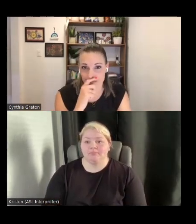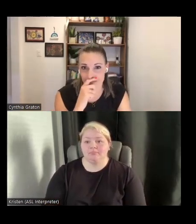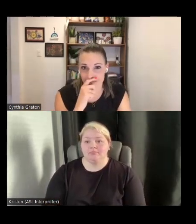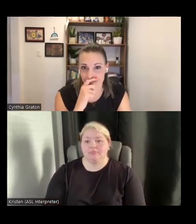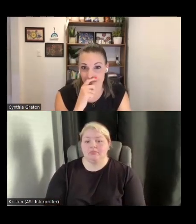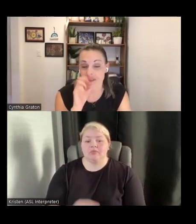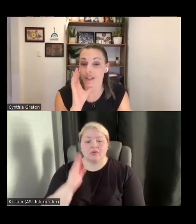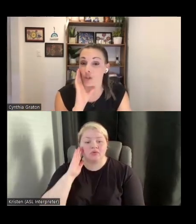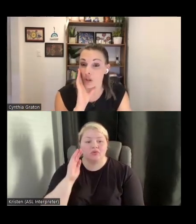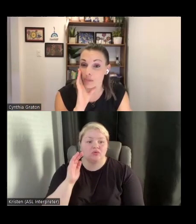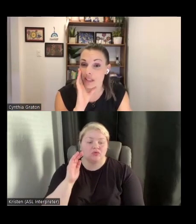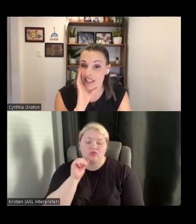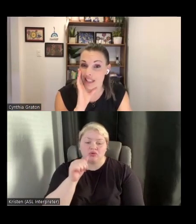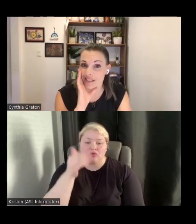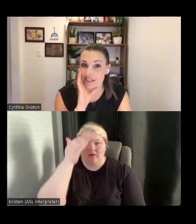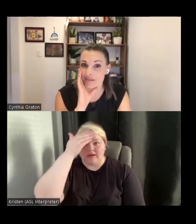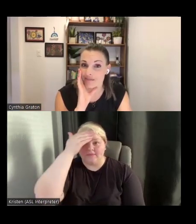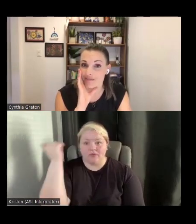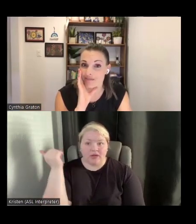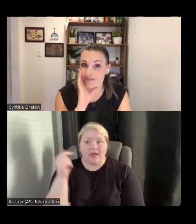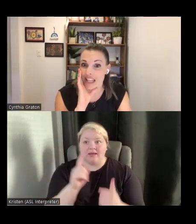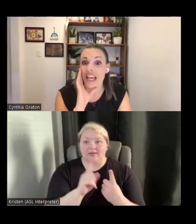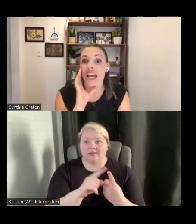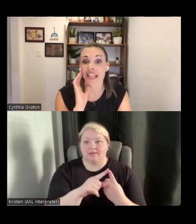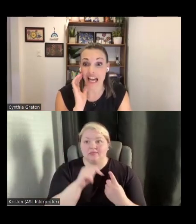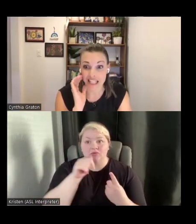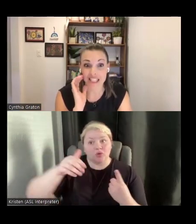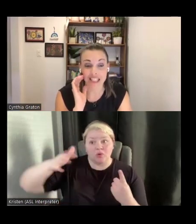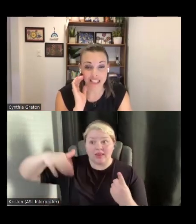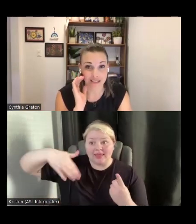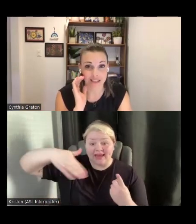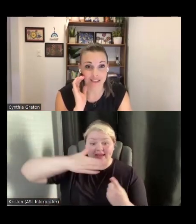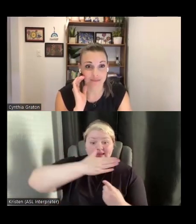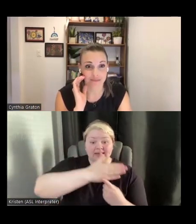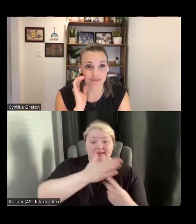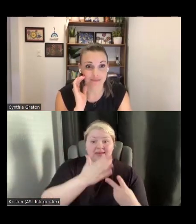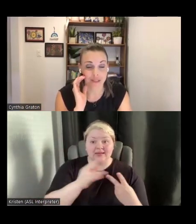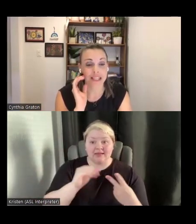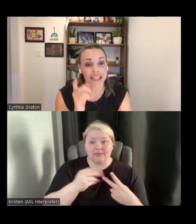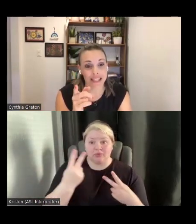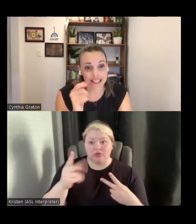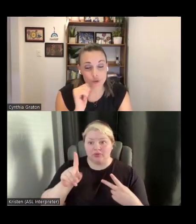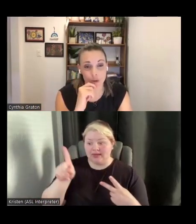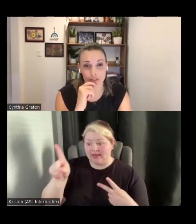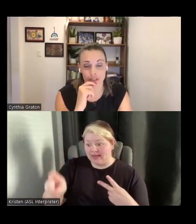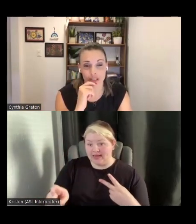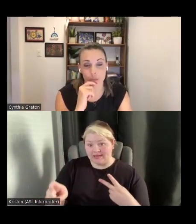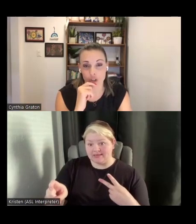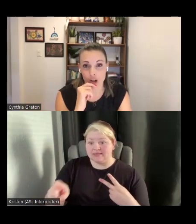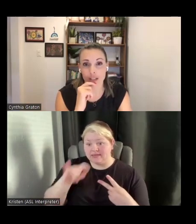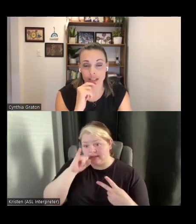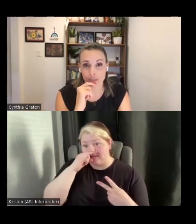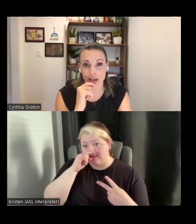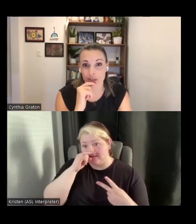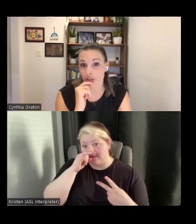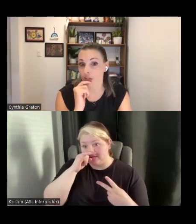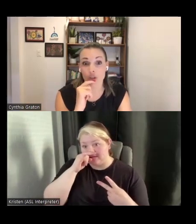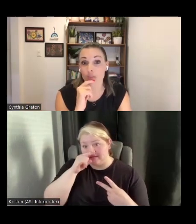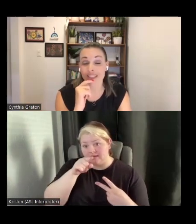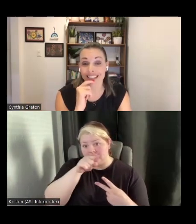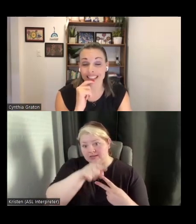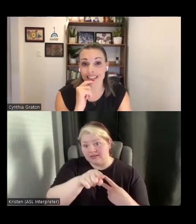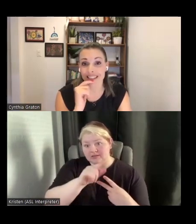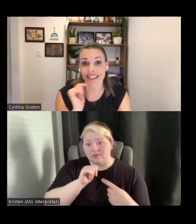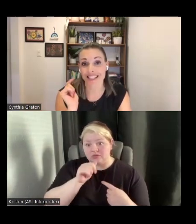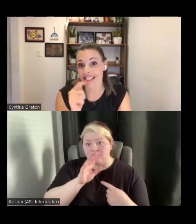mantras. Don't be late and ask the kid. In this graphic, we're talking about